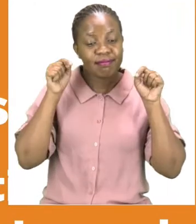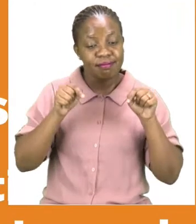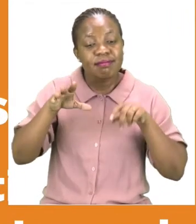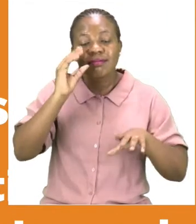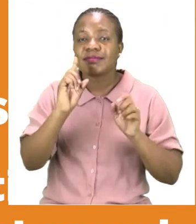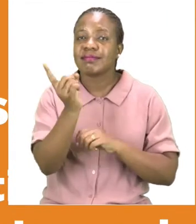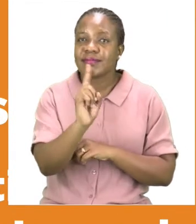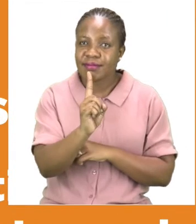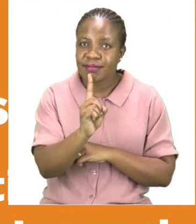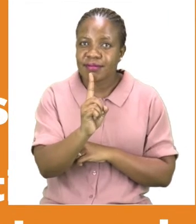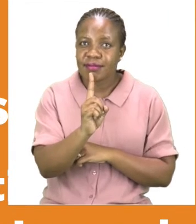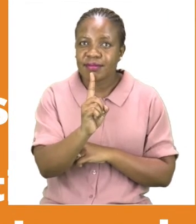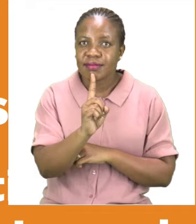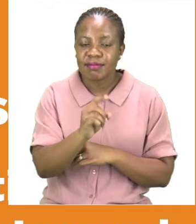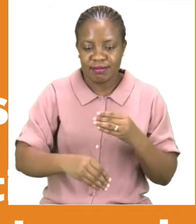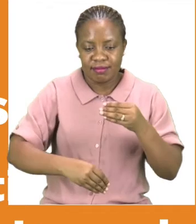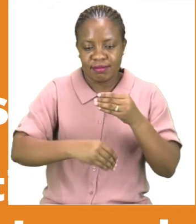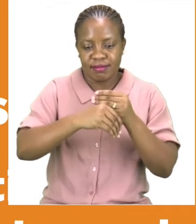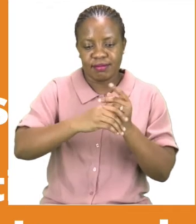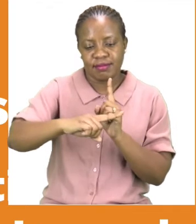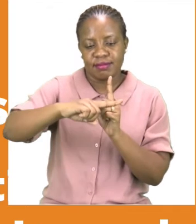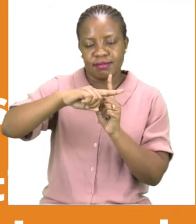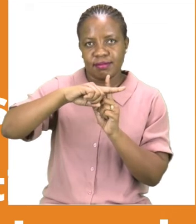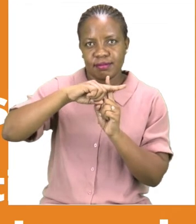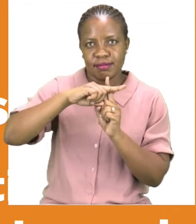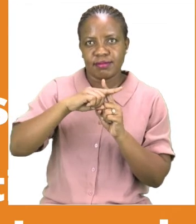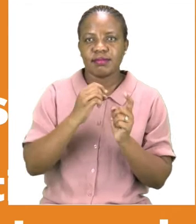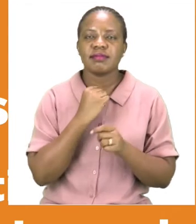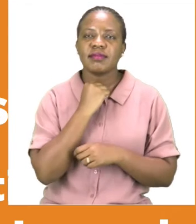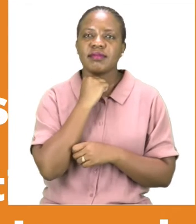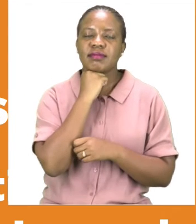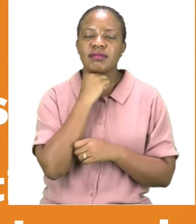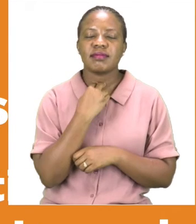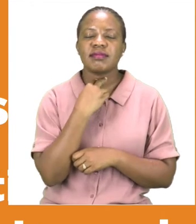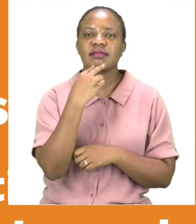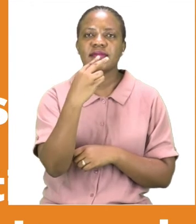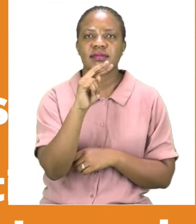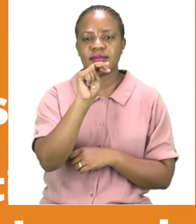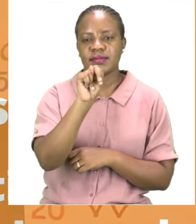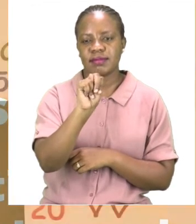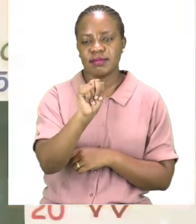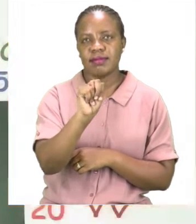lesson, we will be talking about addition and the sound N.